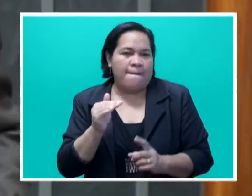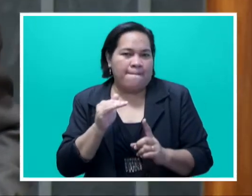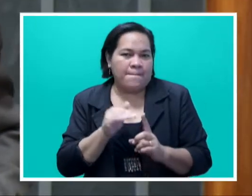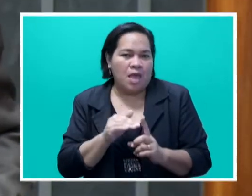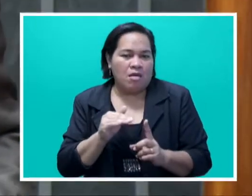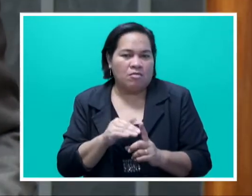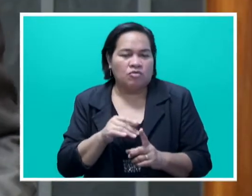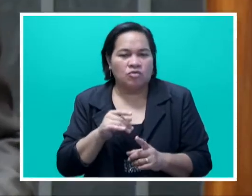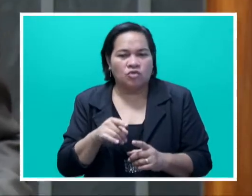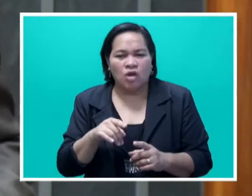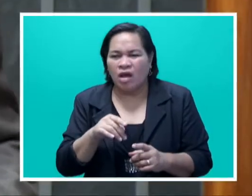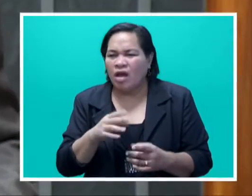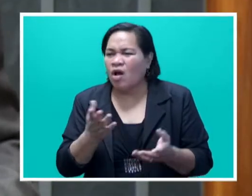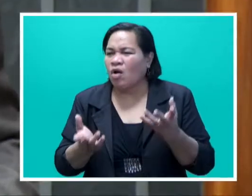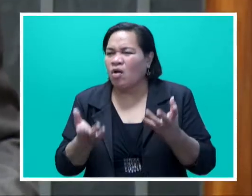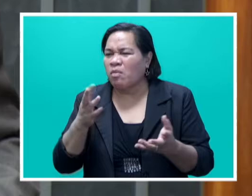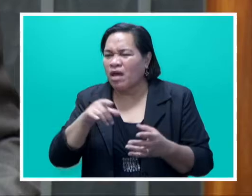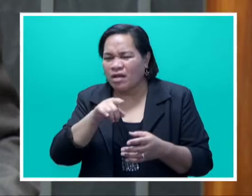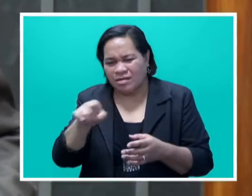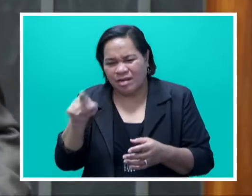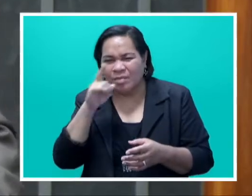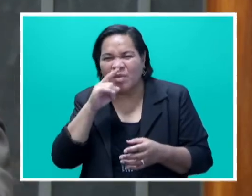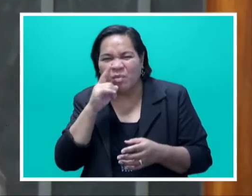narrow vision of communal politics.